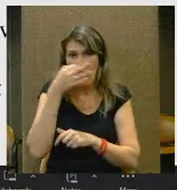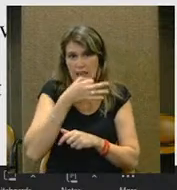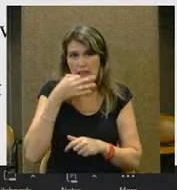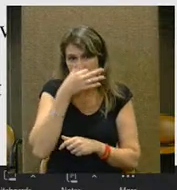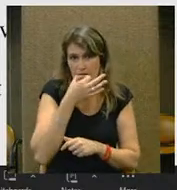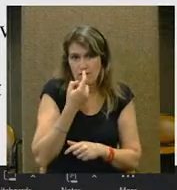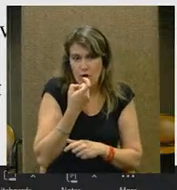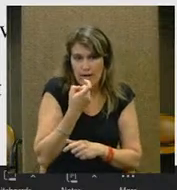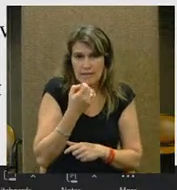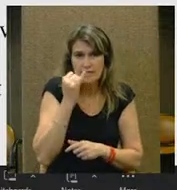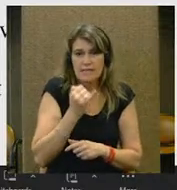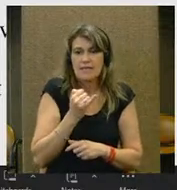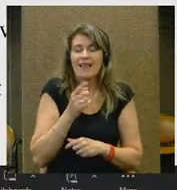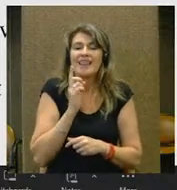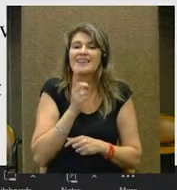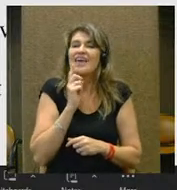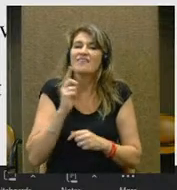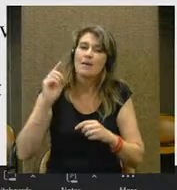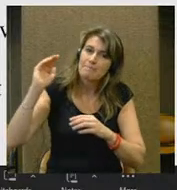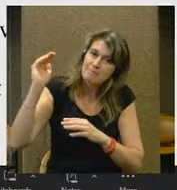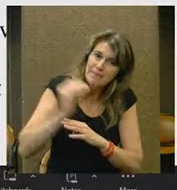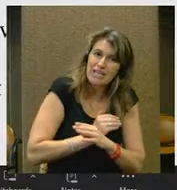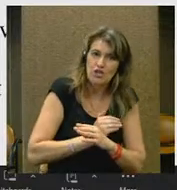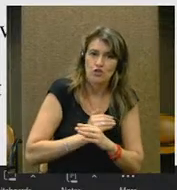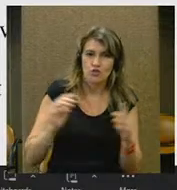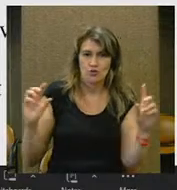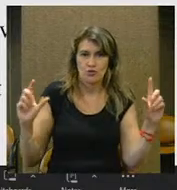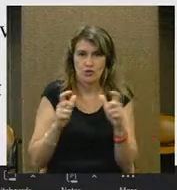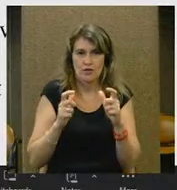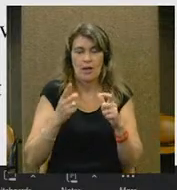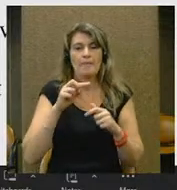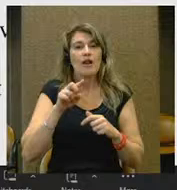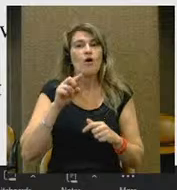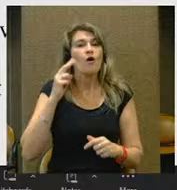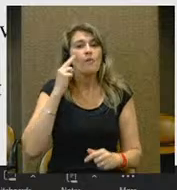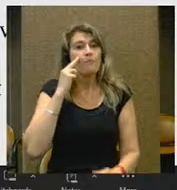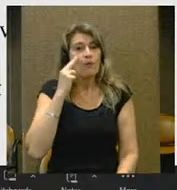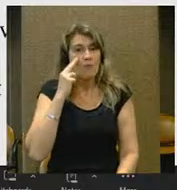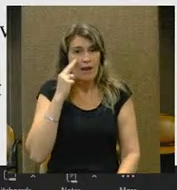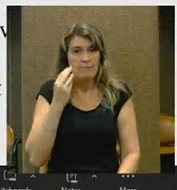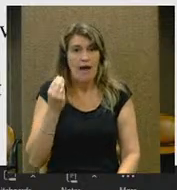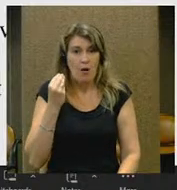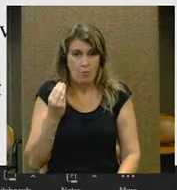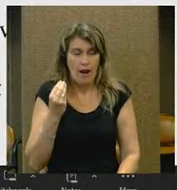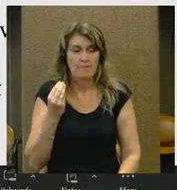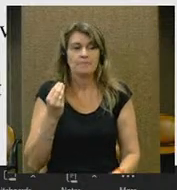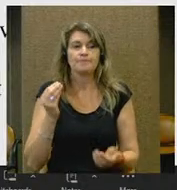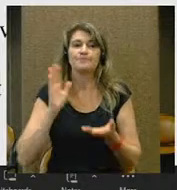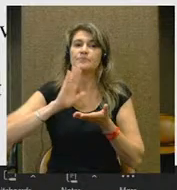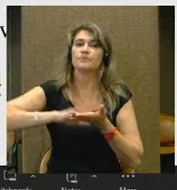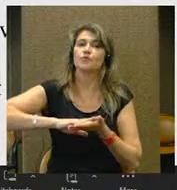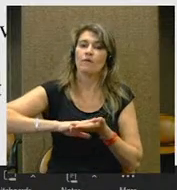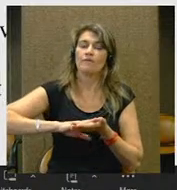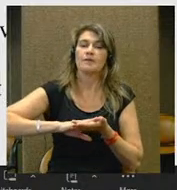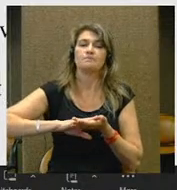But also when we think about the entire problem associated with illegal